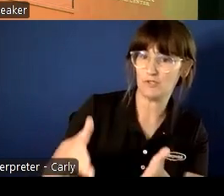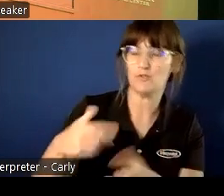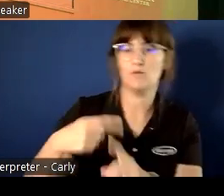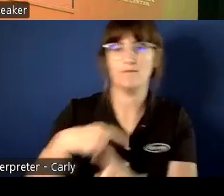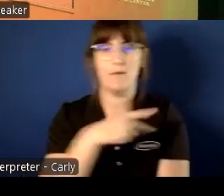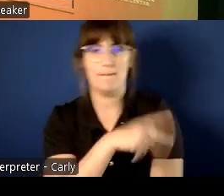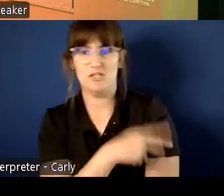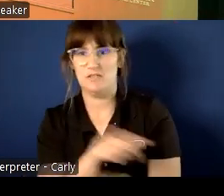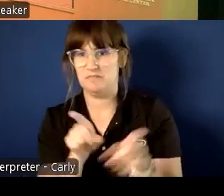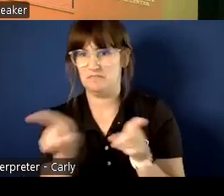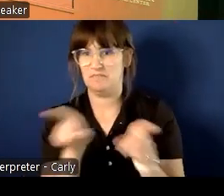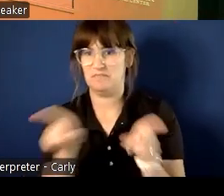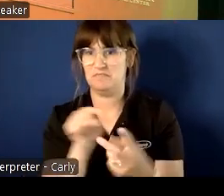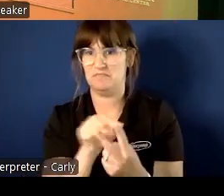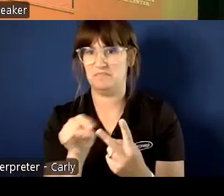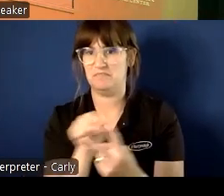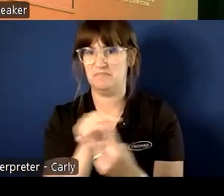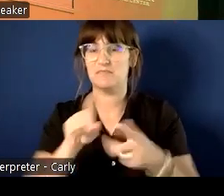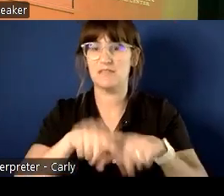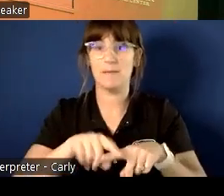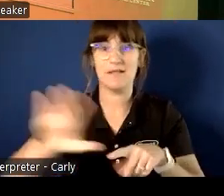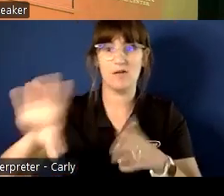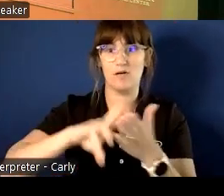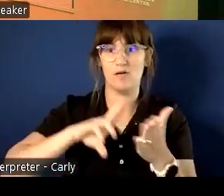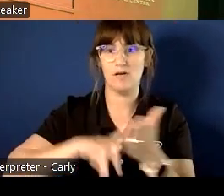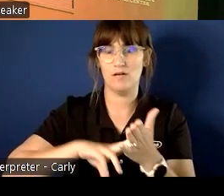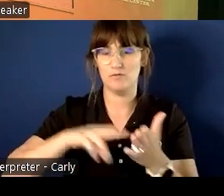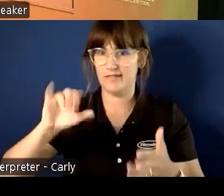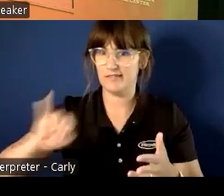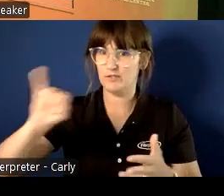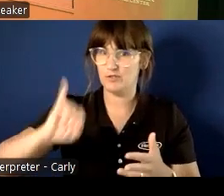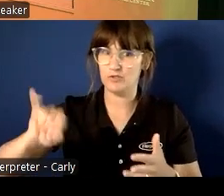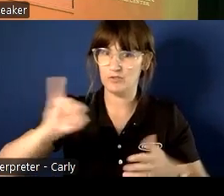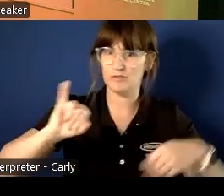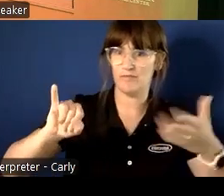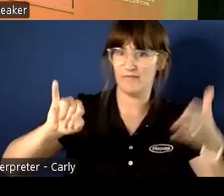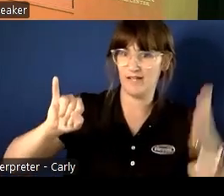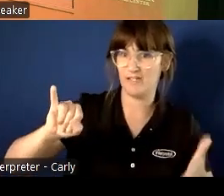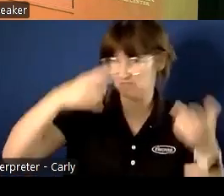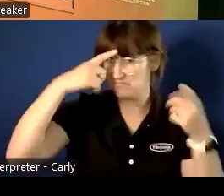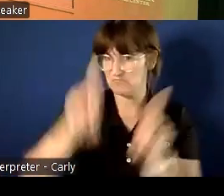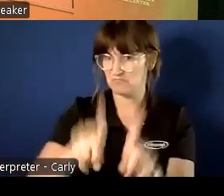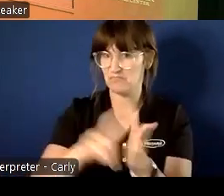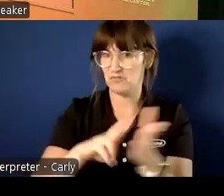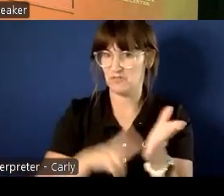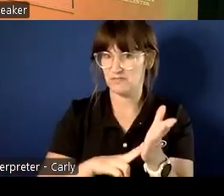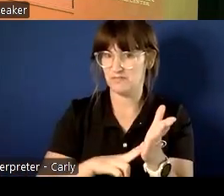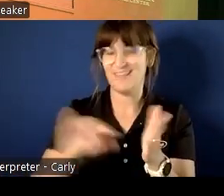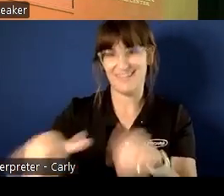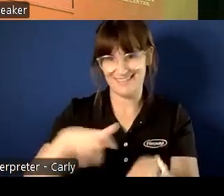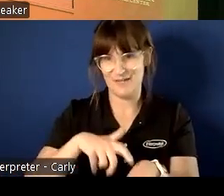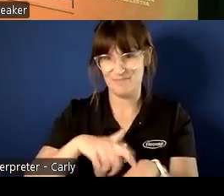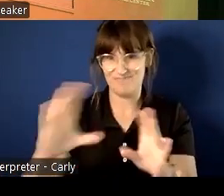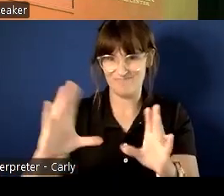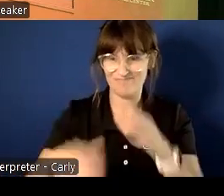patient, based on the contract that the insurer and the provider has at that time.